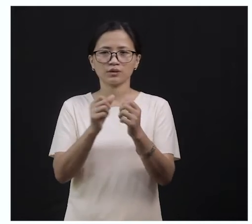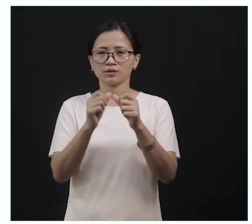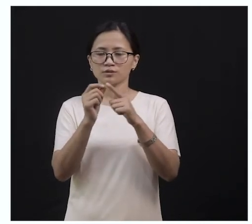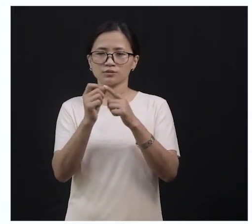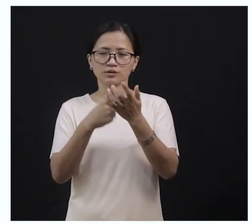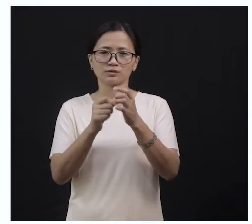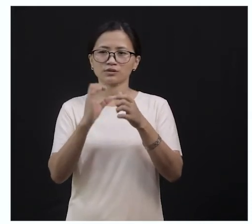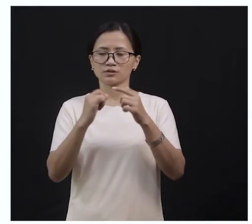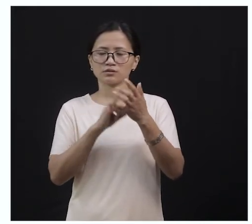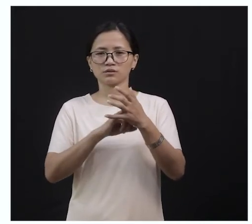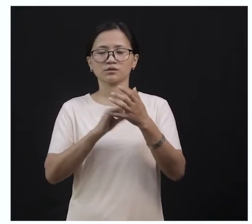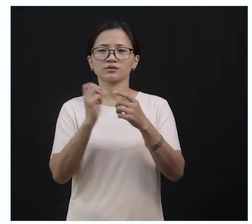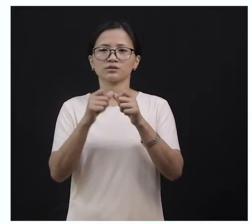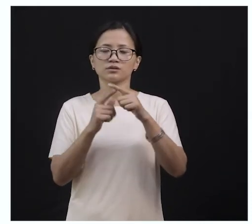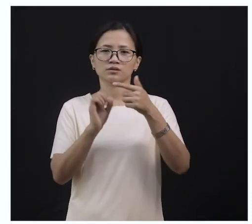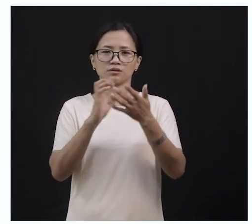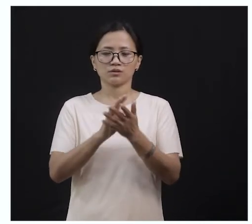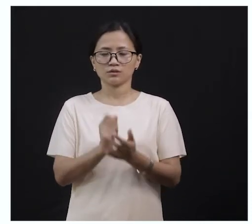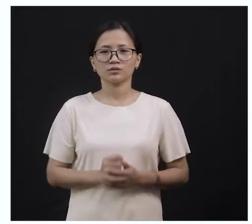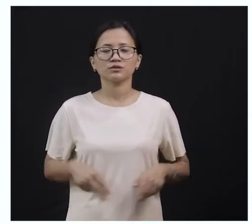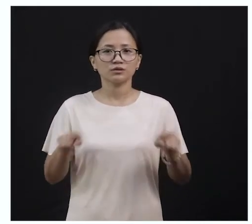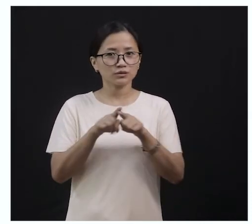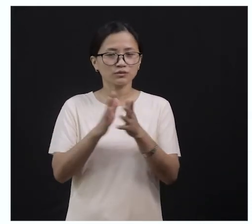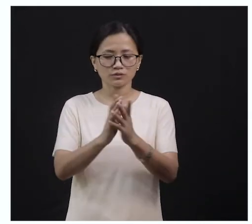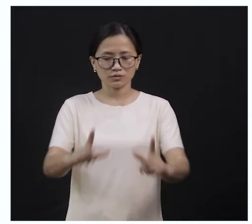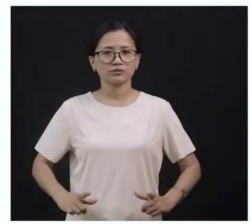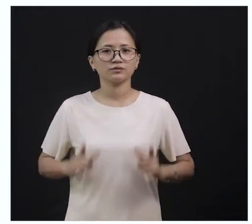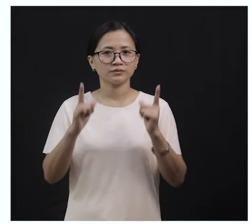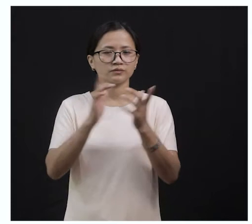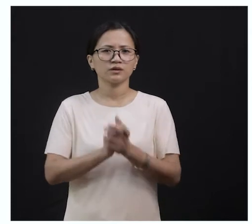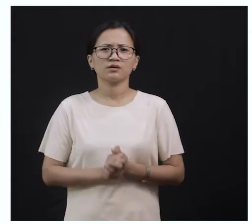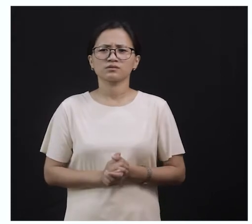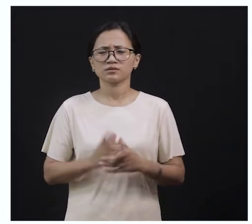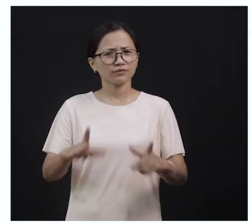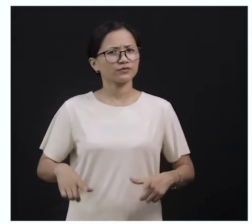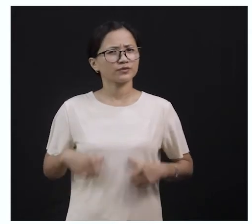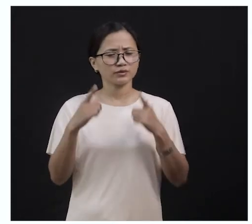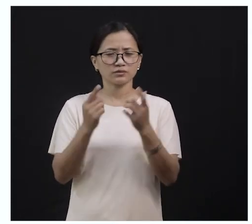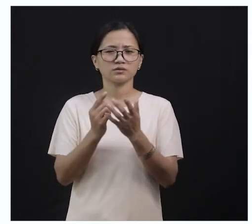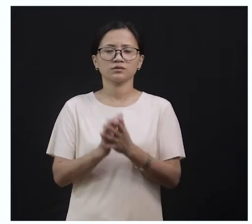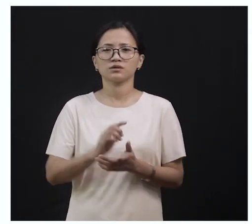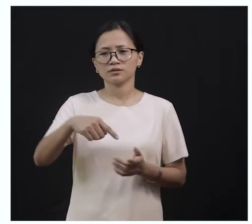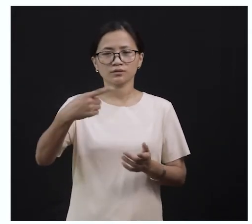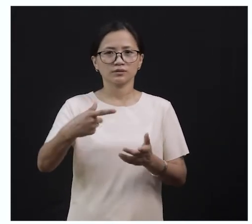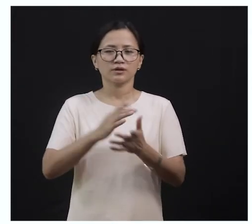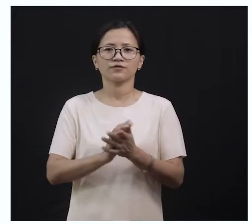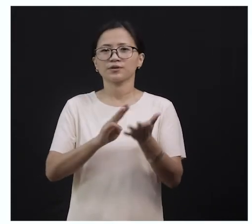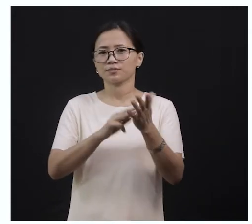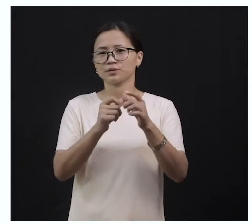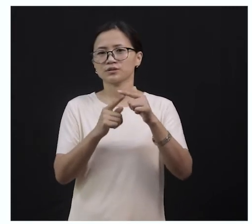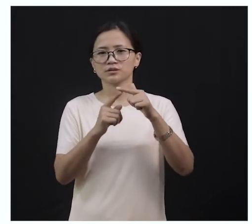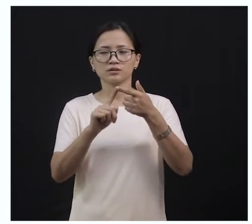of life. So, I've told you already that every life matters, right? From the smallest to the biggest,